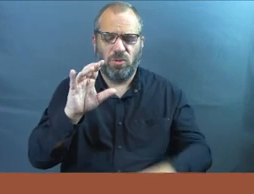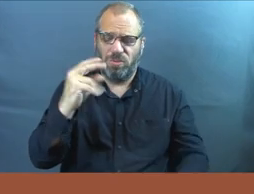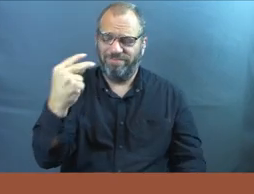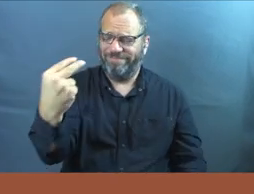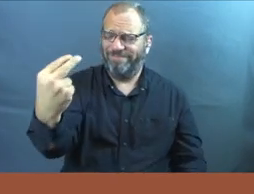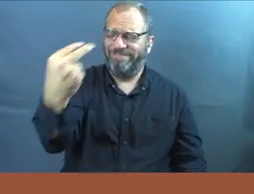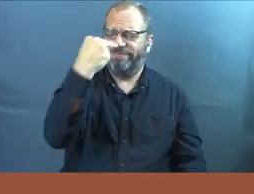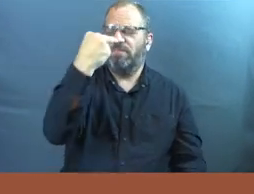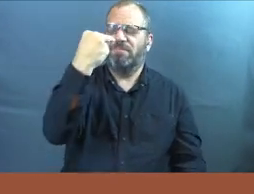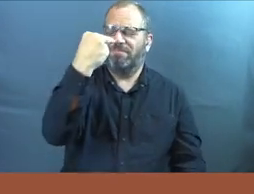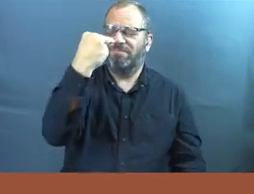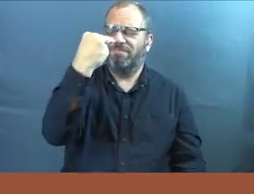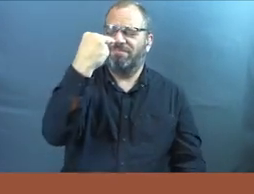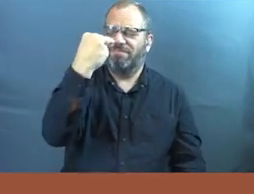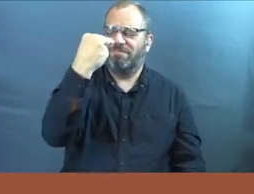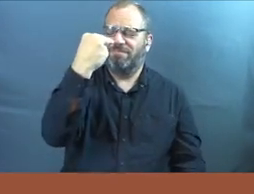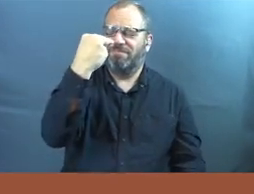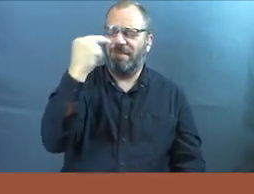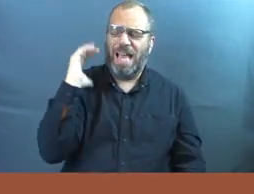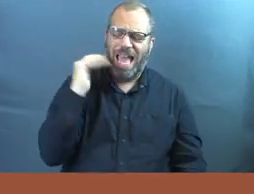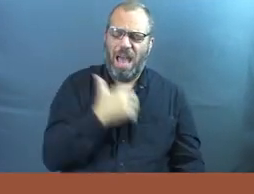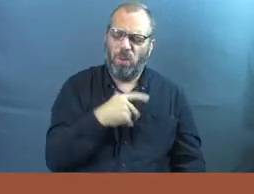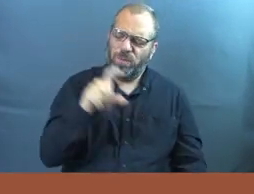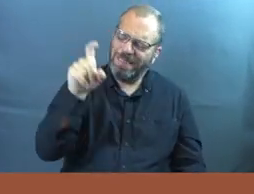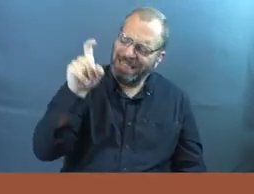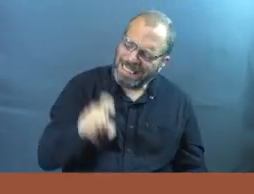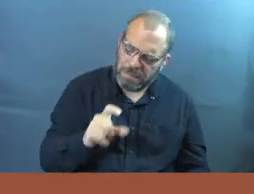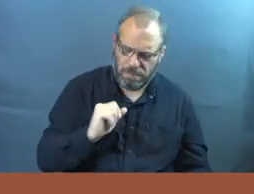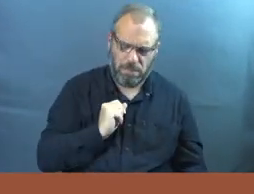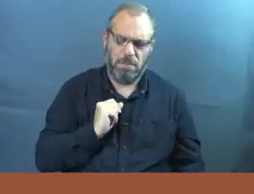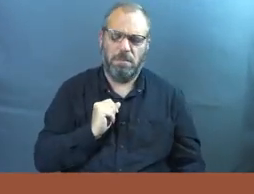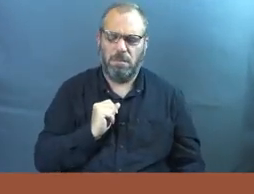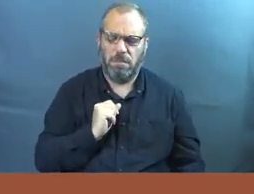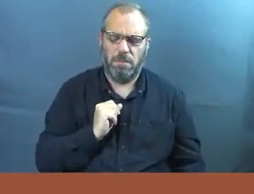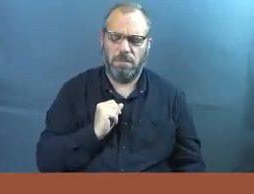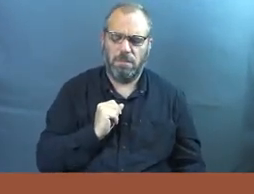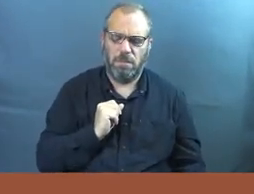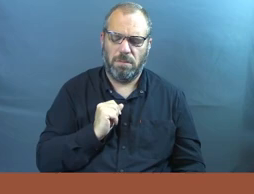us, to see our needs.